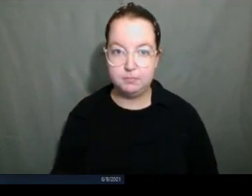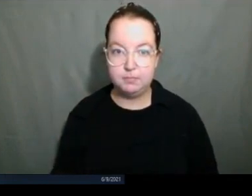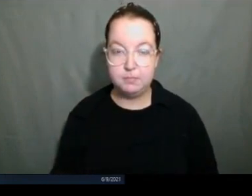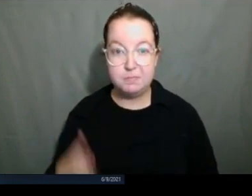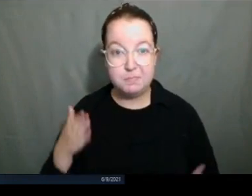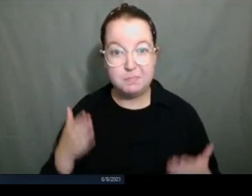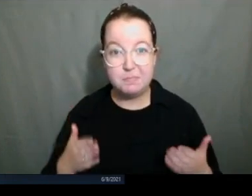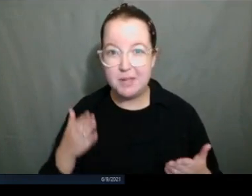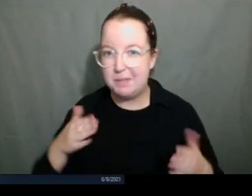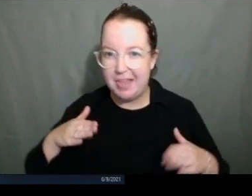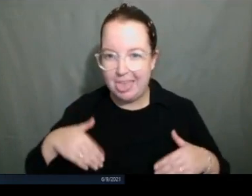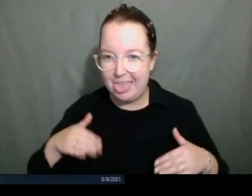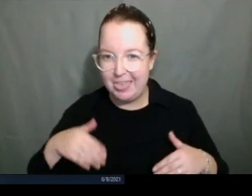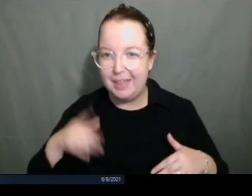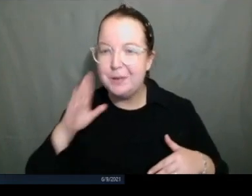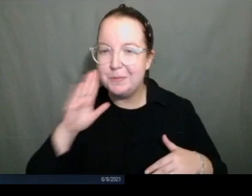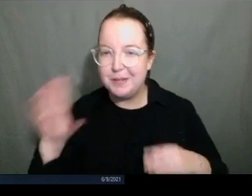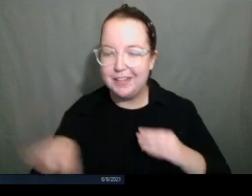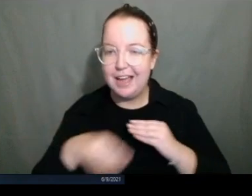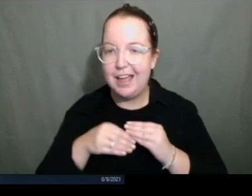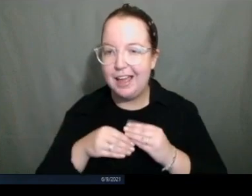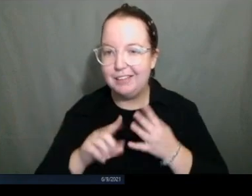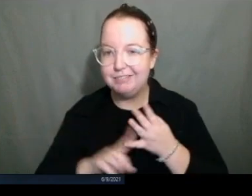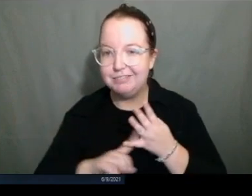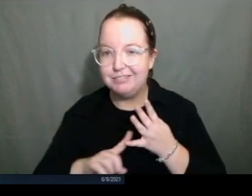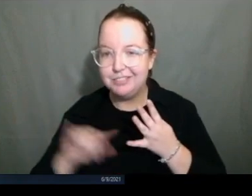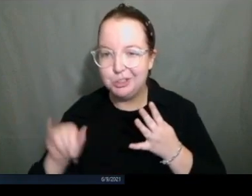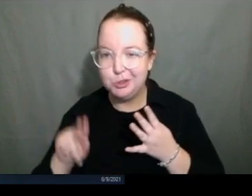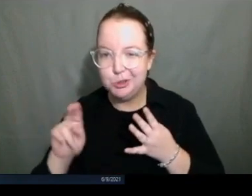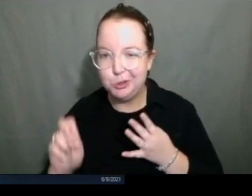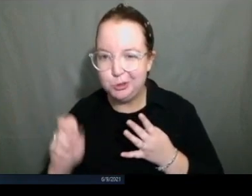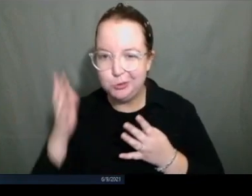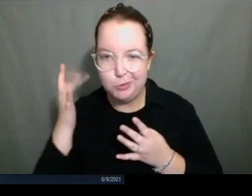yet either. This will be added towards the end of June as